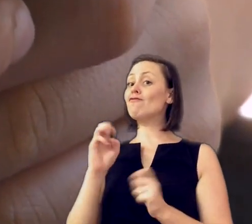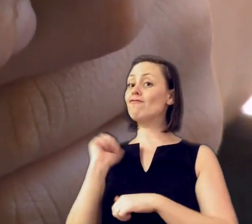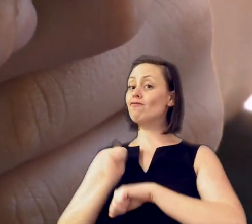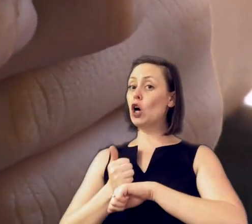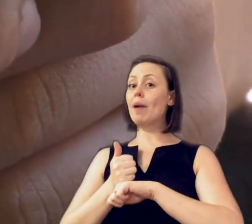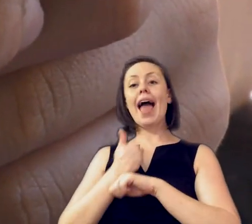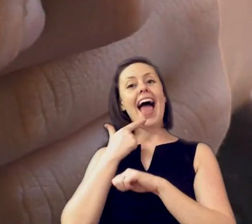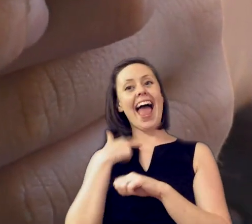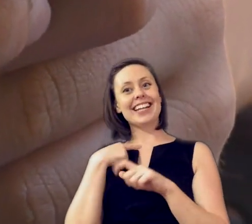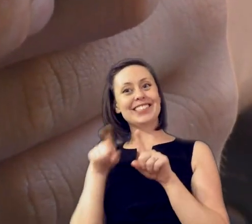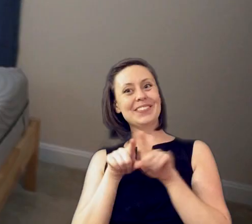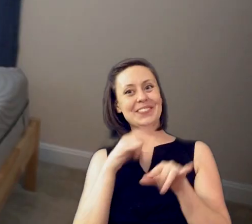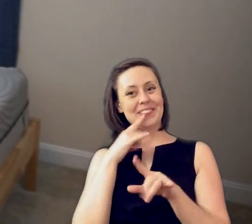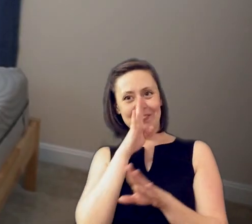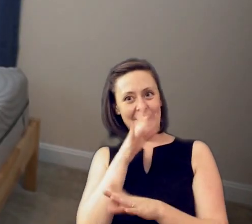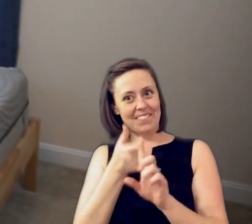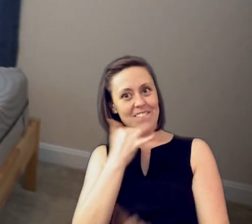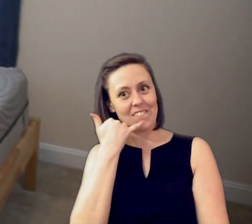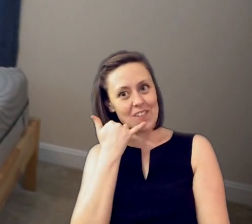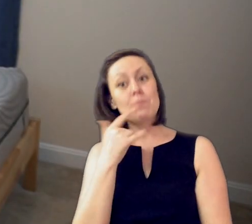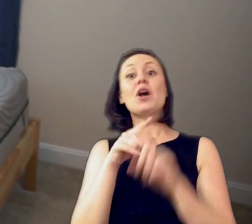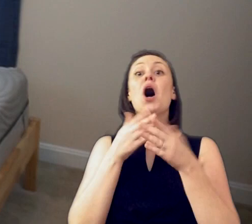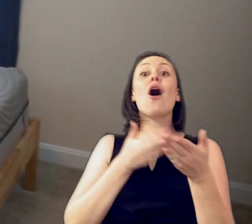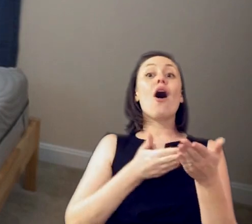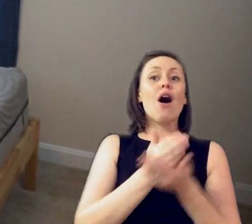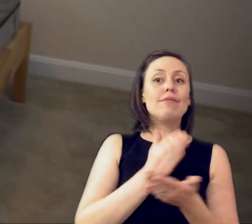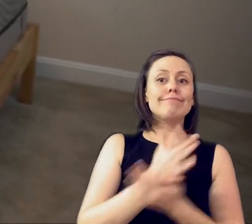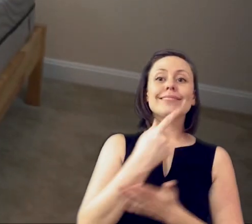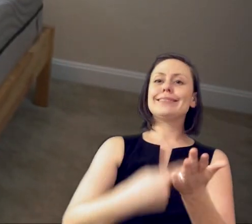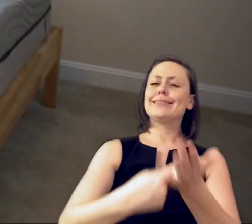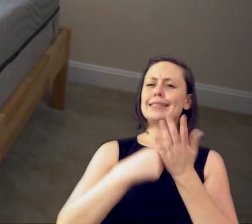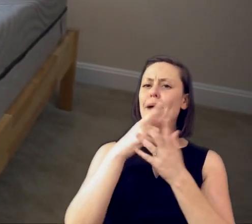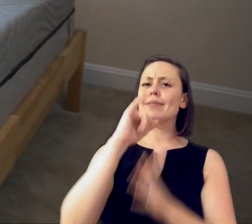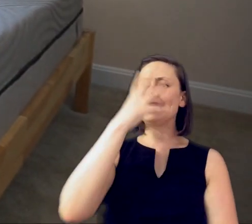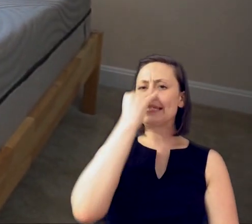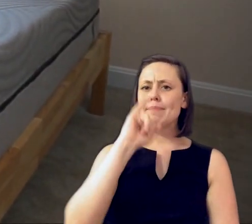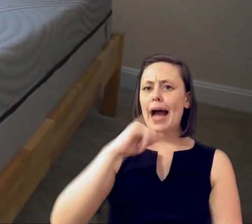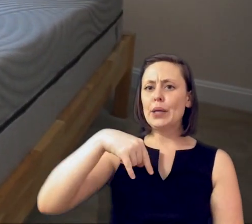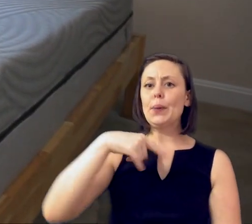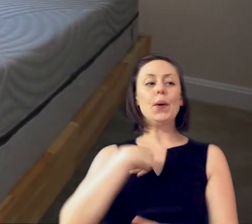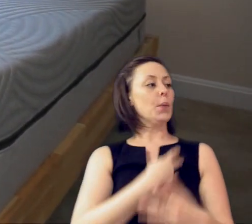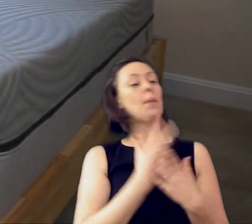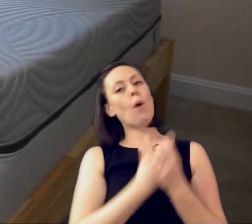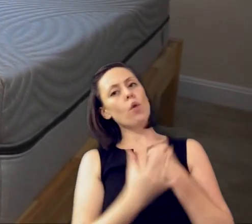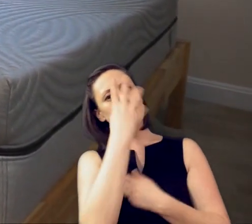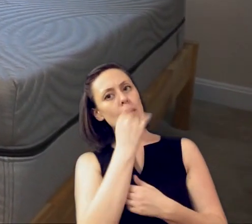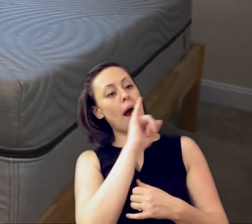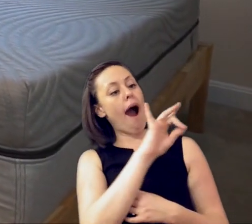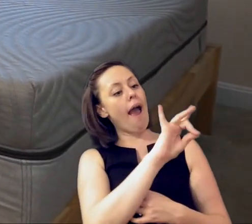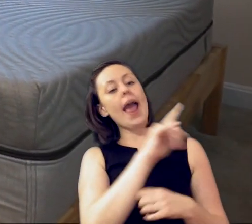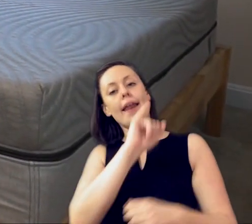base directly from your phone. Alright, so let's talk a little bit about Sleep IQ. My wife and I have slept on the i8